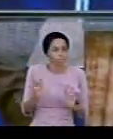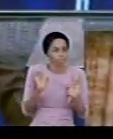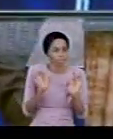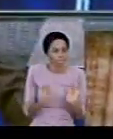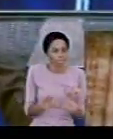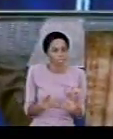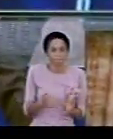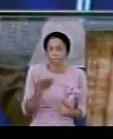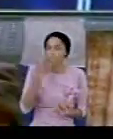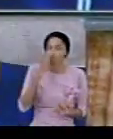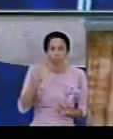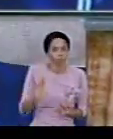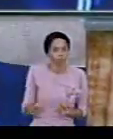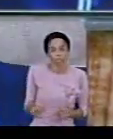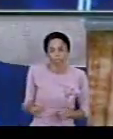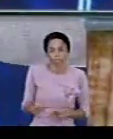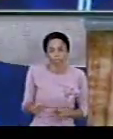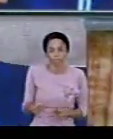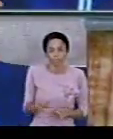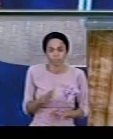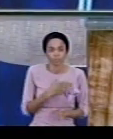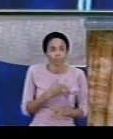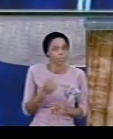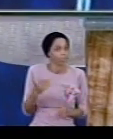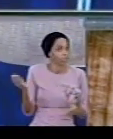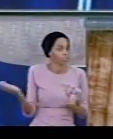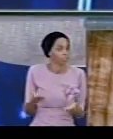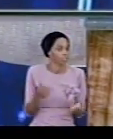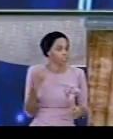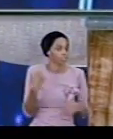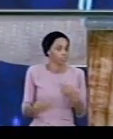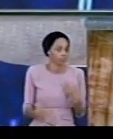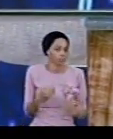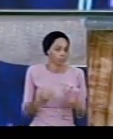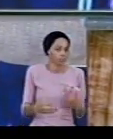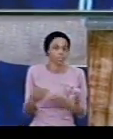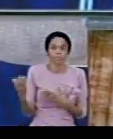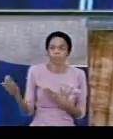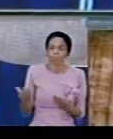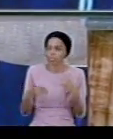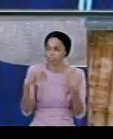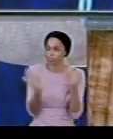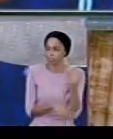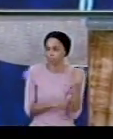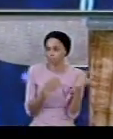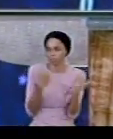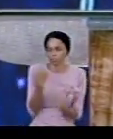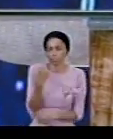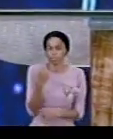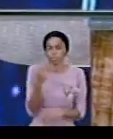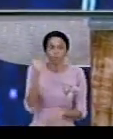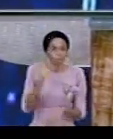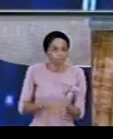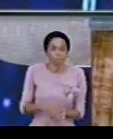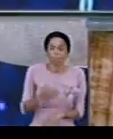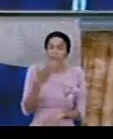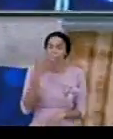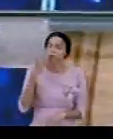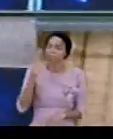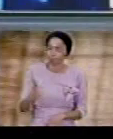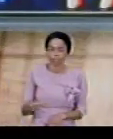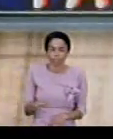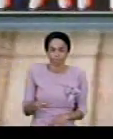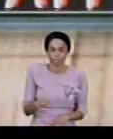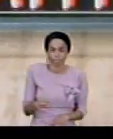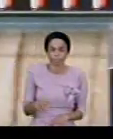hates wickedness, and he brings judgment, and he brings punishment on the wicked. The